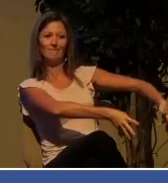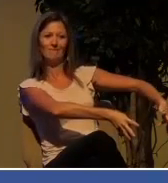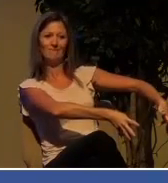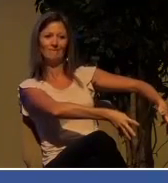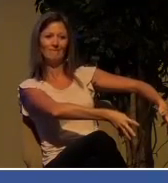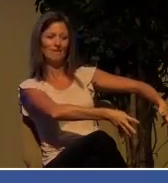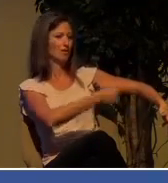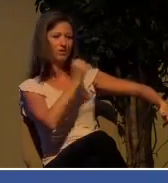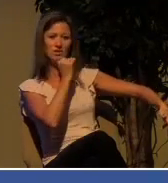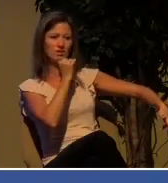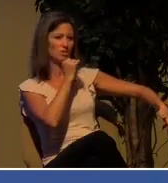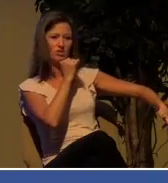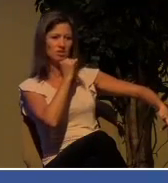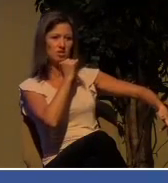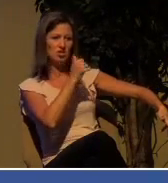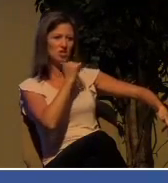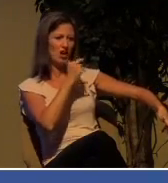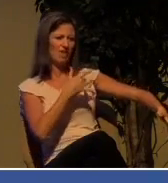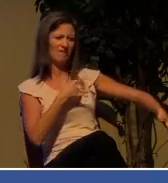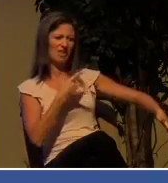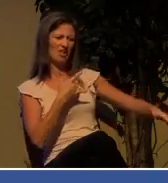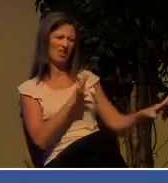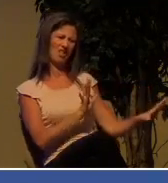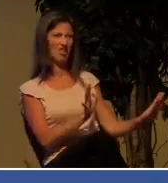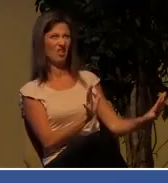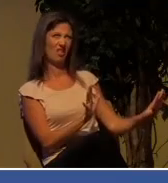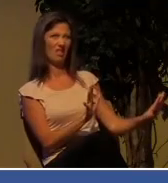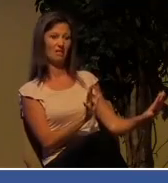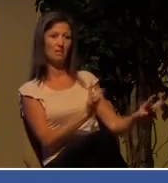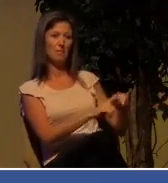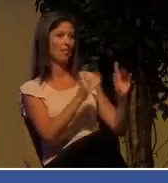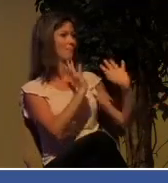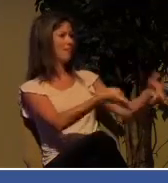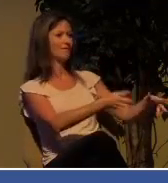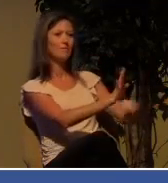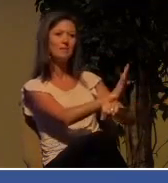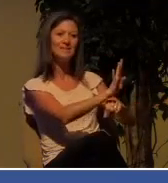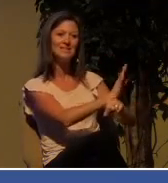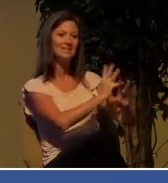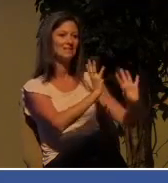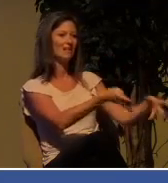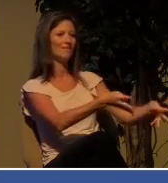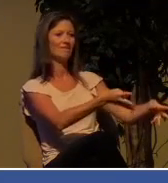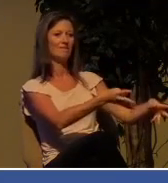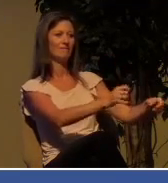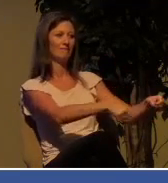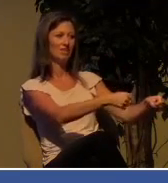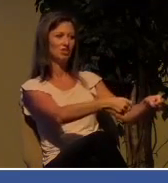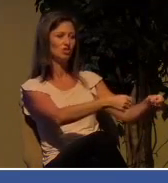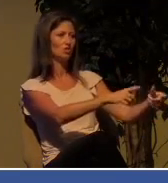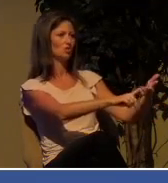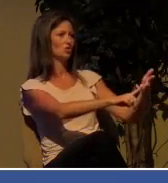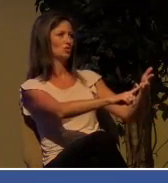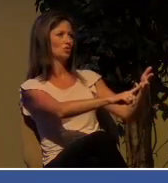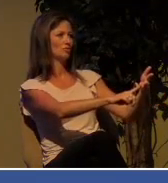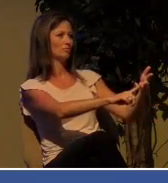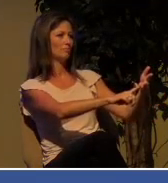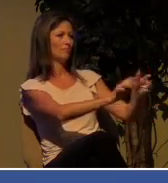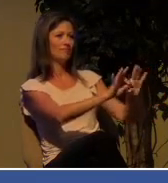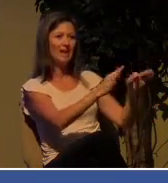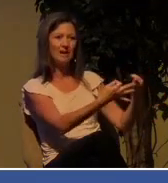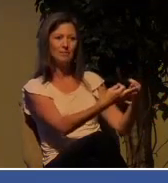They left their nets, their boats, their families, their businesses, everything was left behind. And they followed after